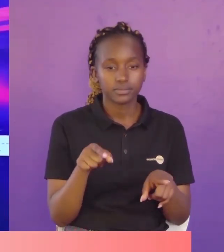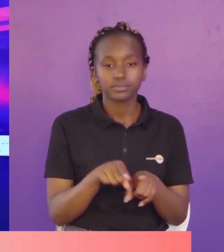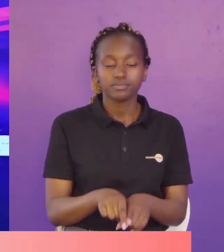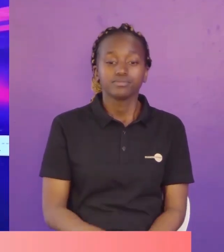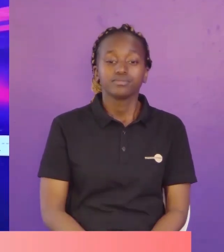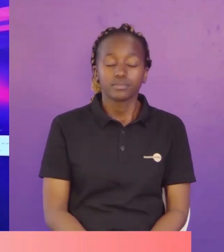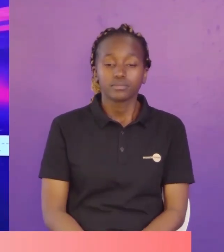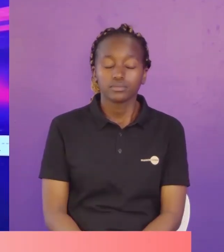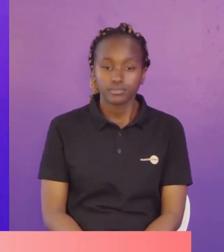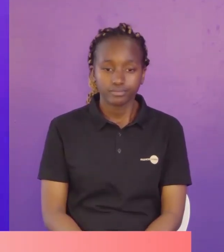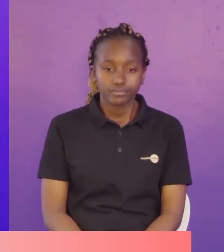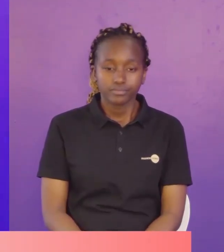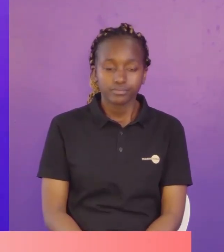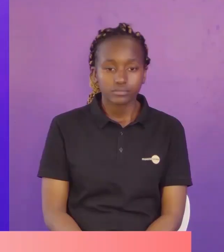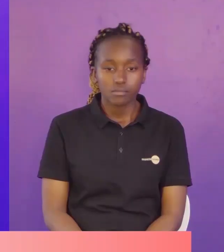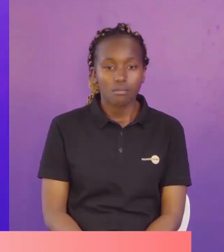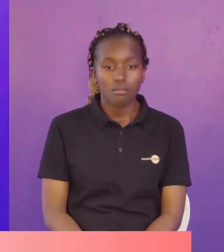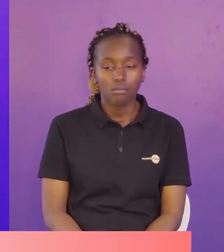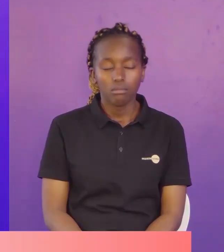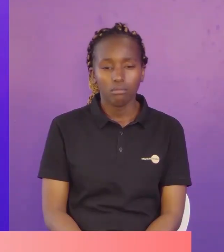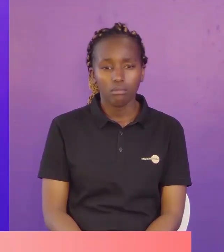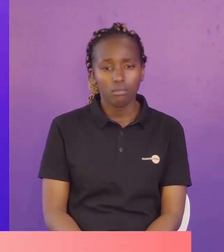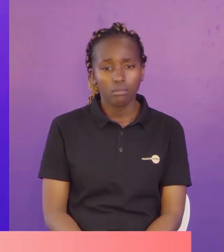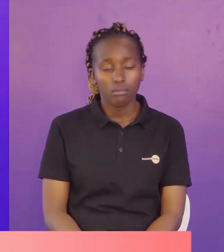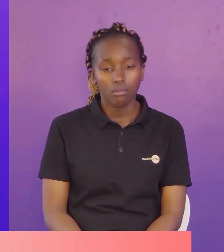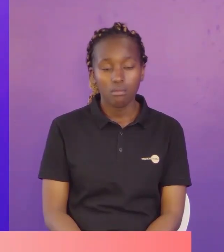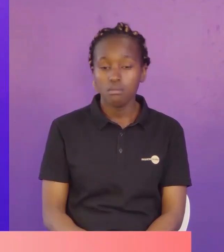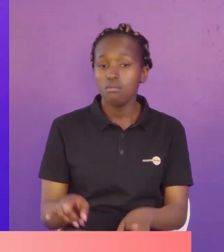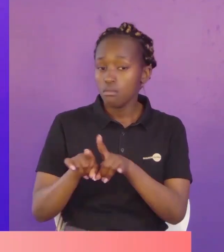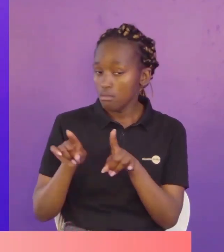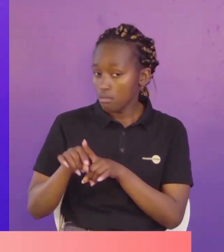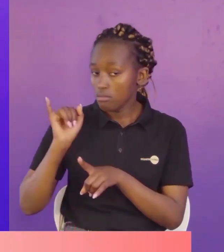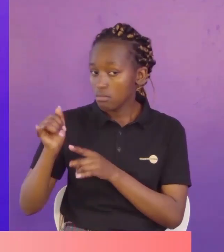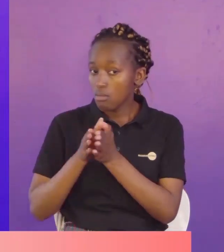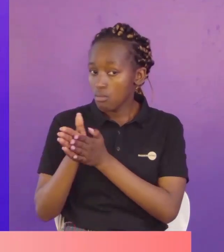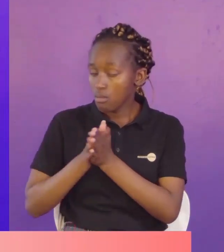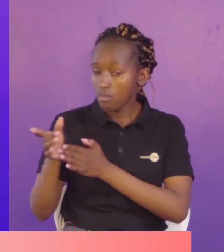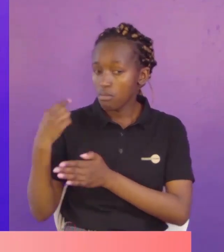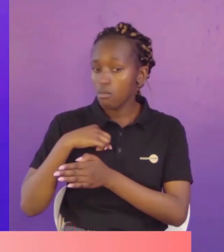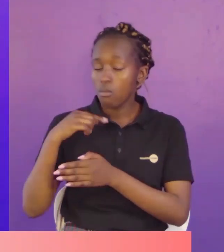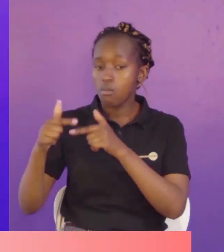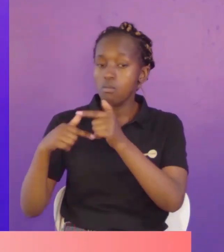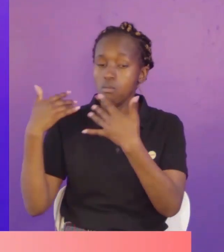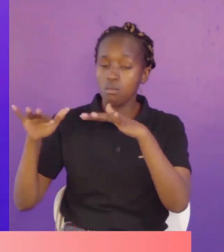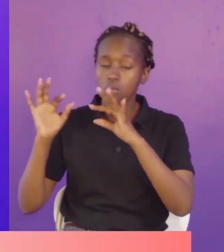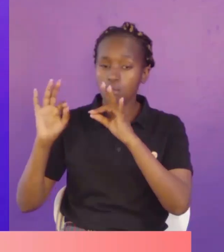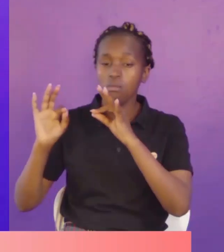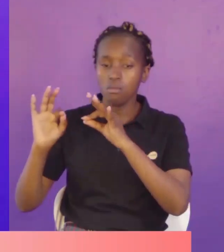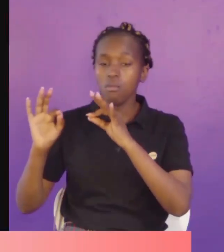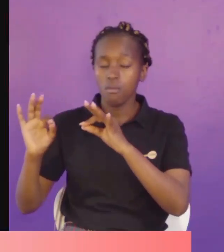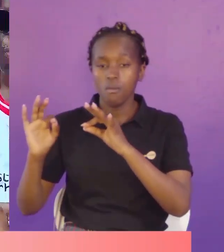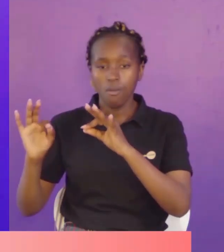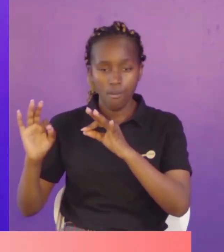Yeah, when we, of course, it will be a motivation for us to perform better in the upcoming games.